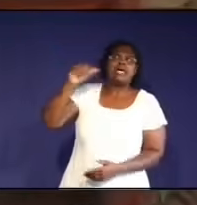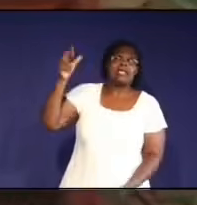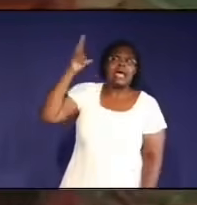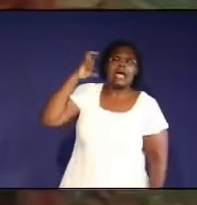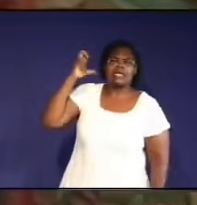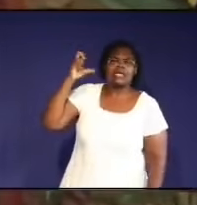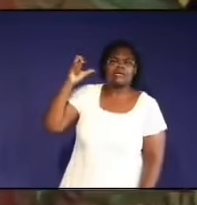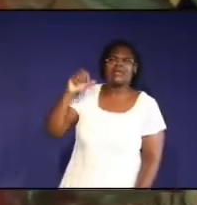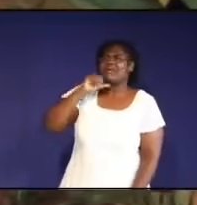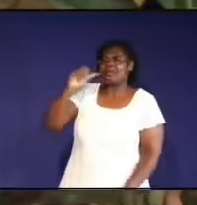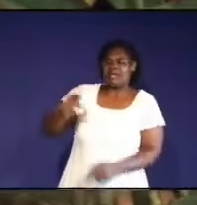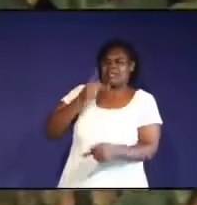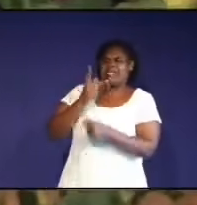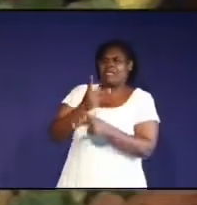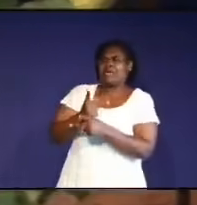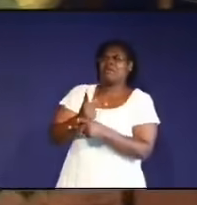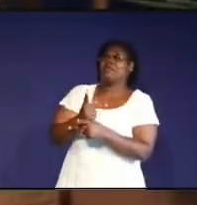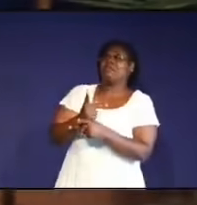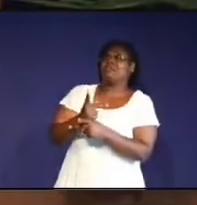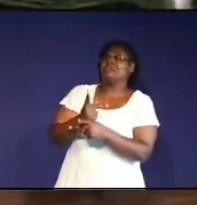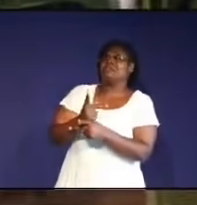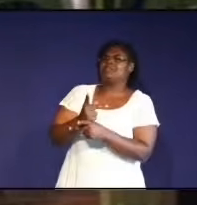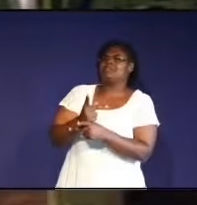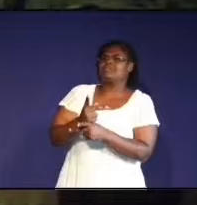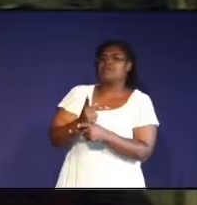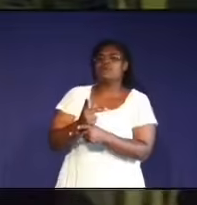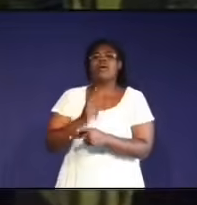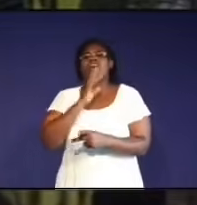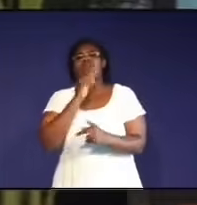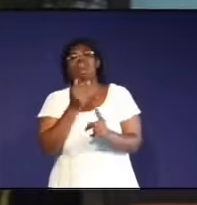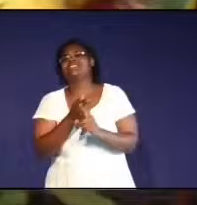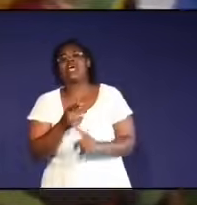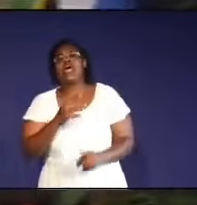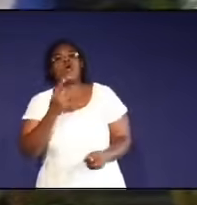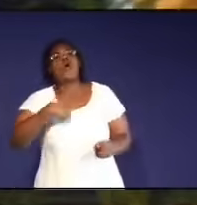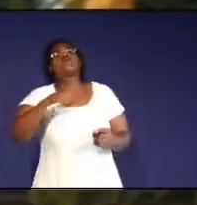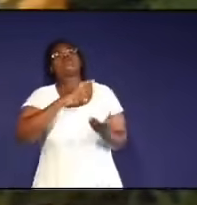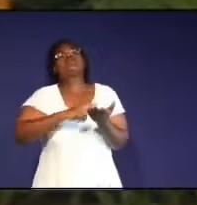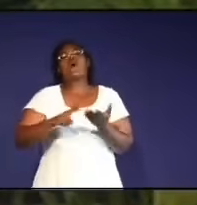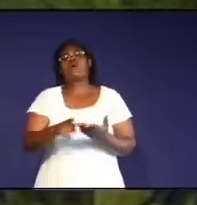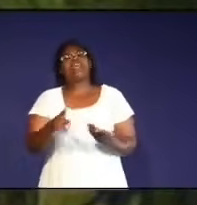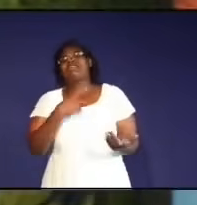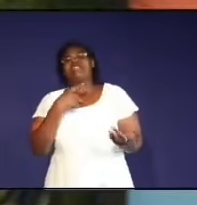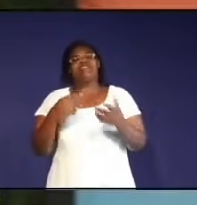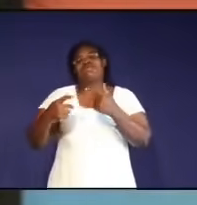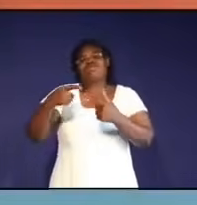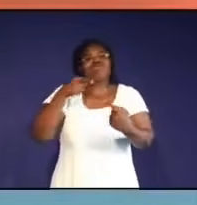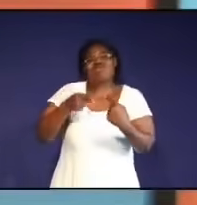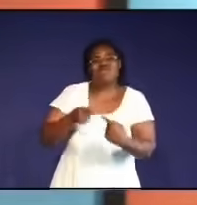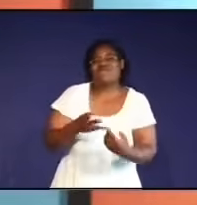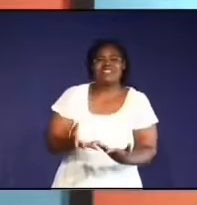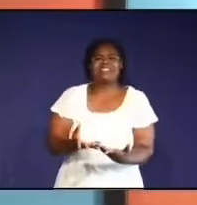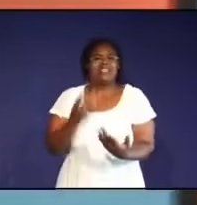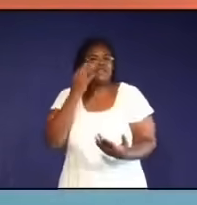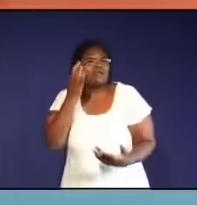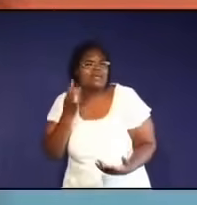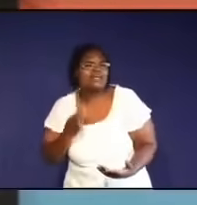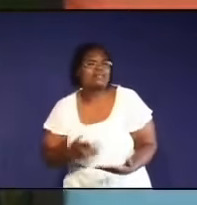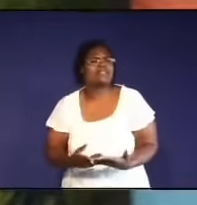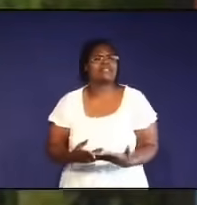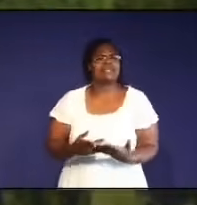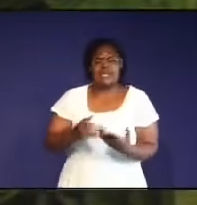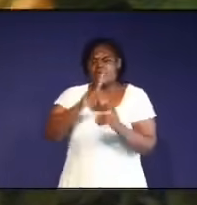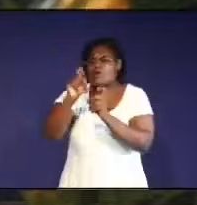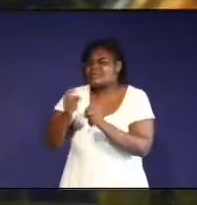unfeeling, or uncaring? Now, let me talk to myself. You're too righteous. You've never had a trial. You've never had a tear. You've never